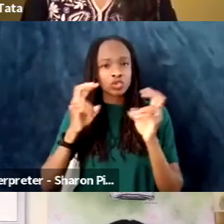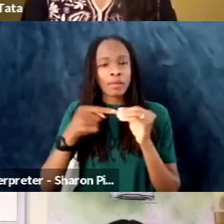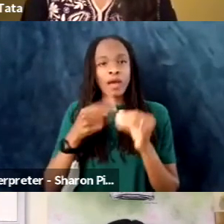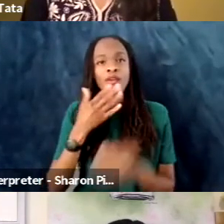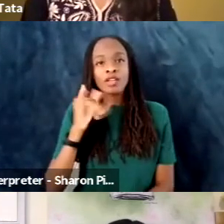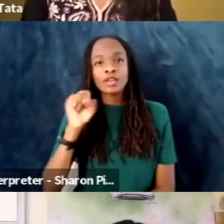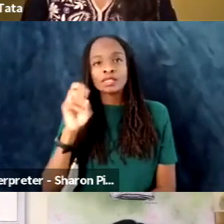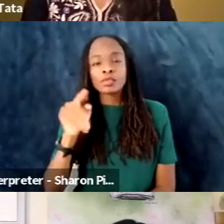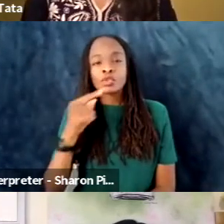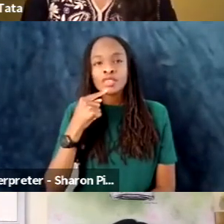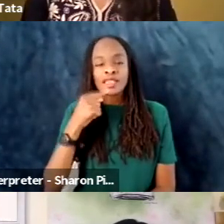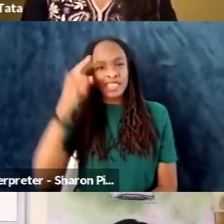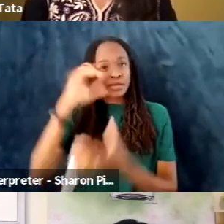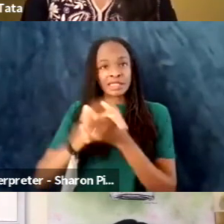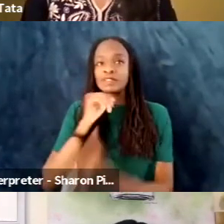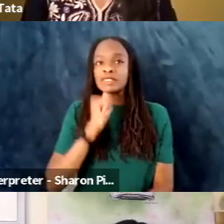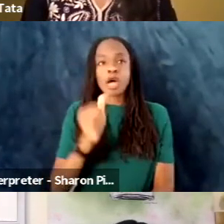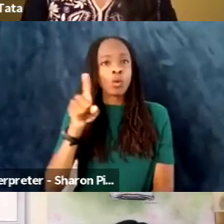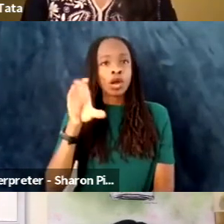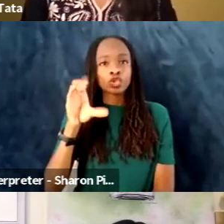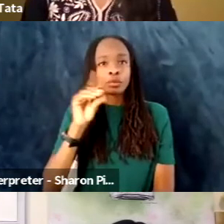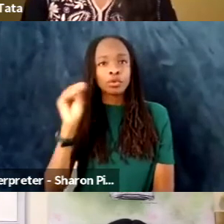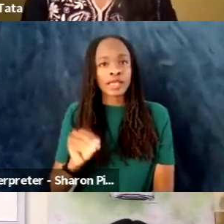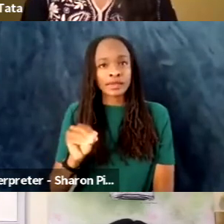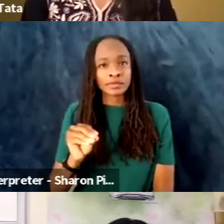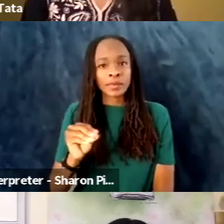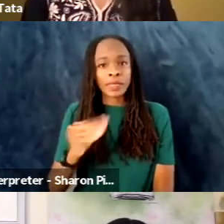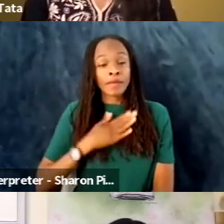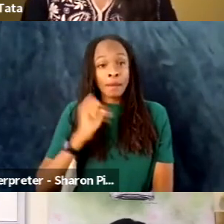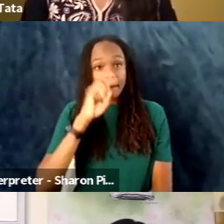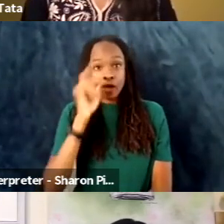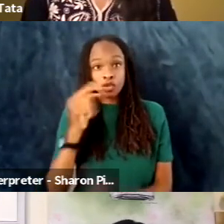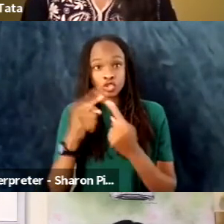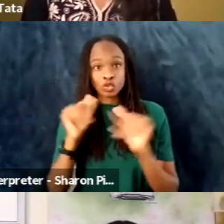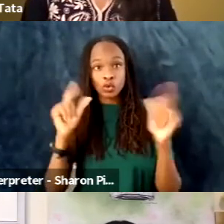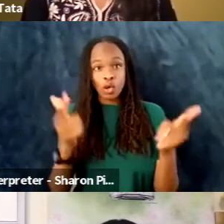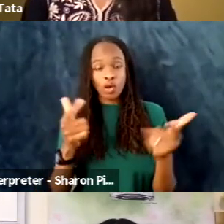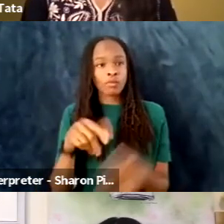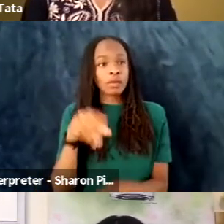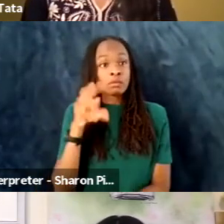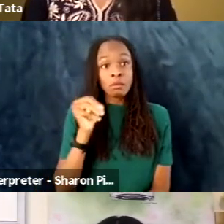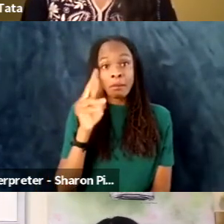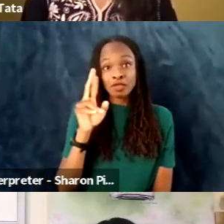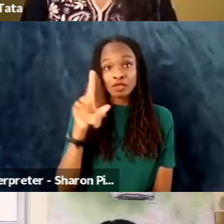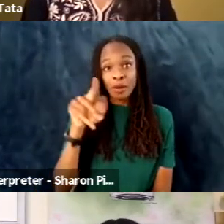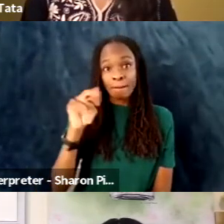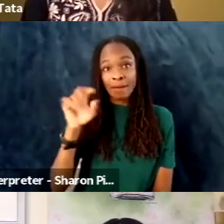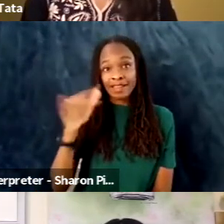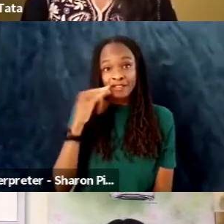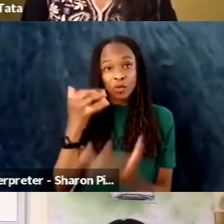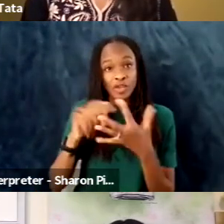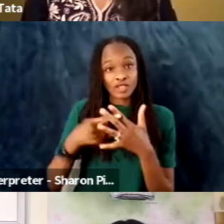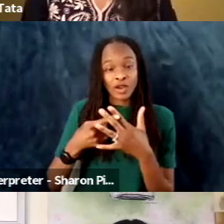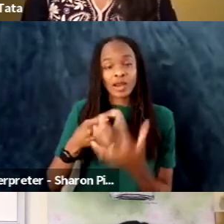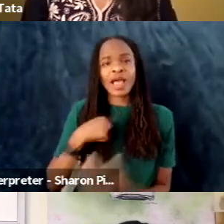not necessarily 100%. So my question to all of you, but Mr. Pandey, if you would like to kick it off, I'm curious to